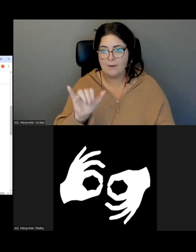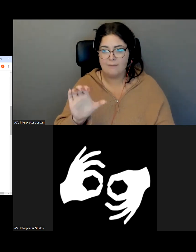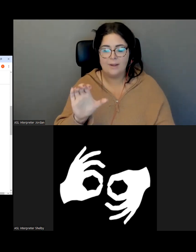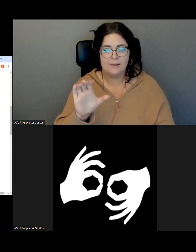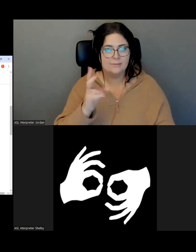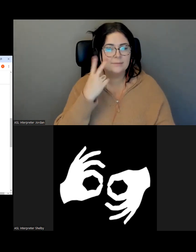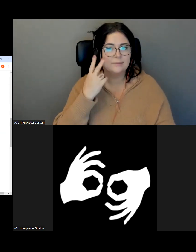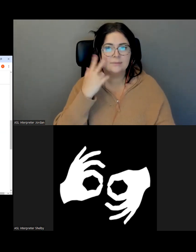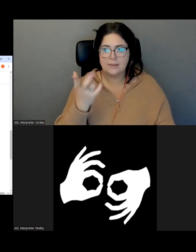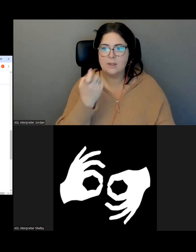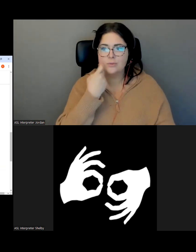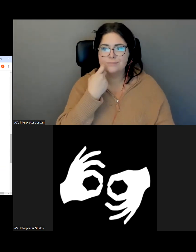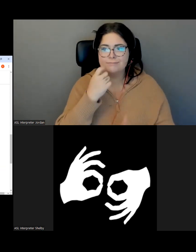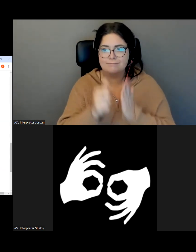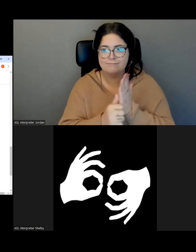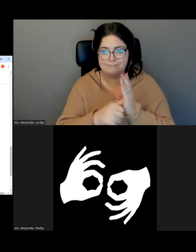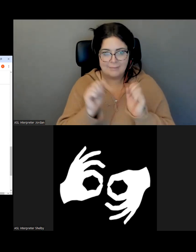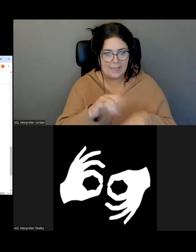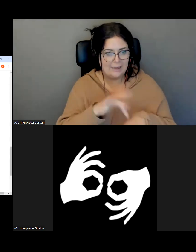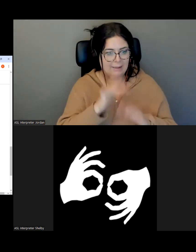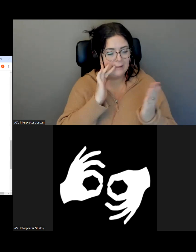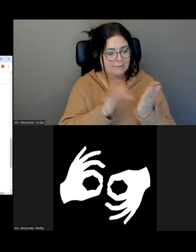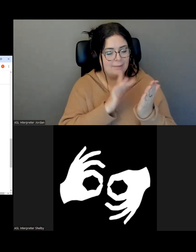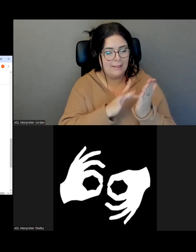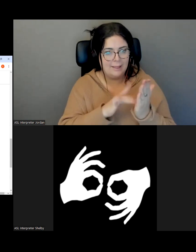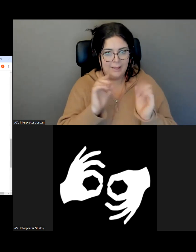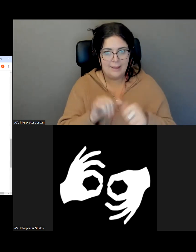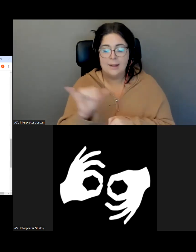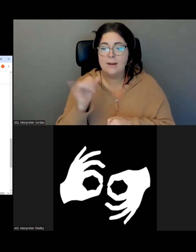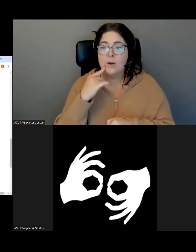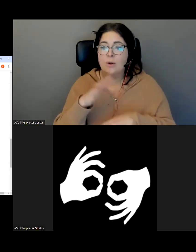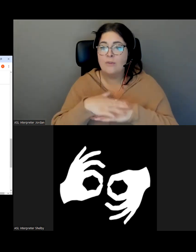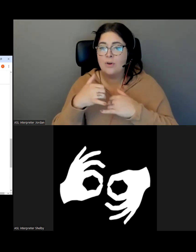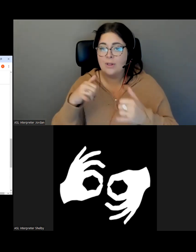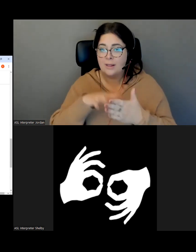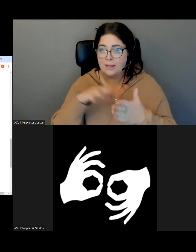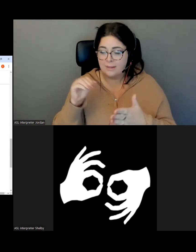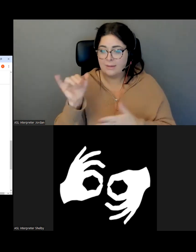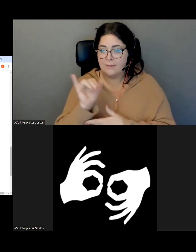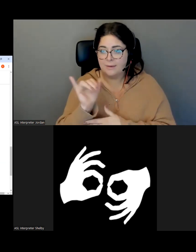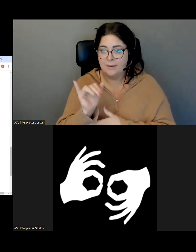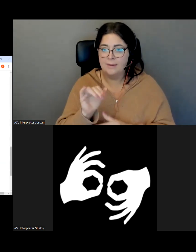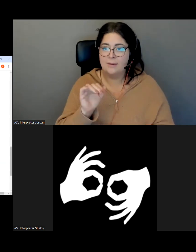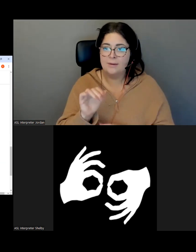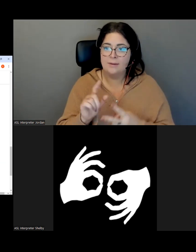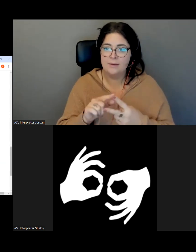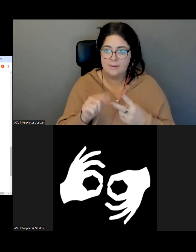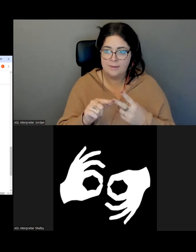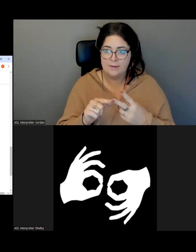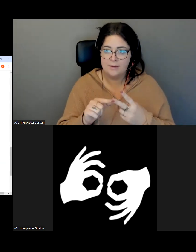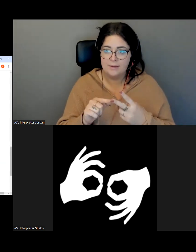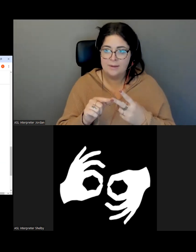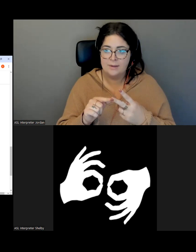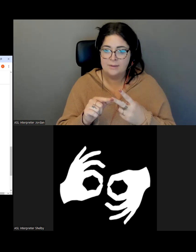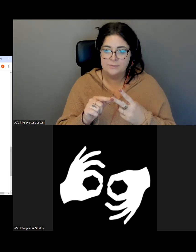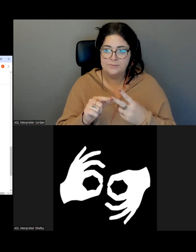me to them. But we also have our online learning tools like LinkedIn Learning and Niche